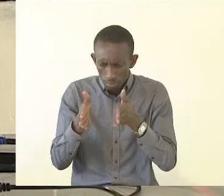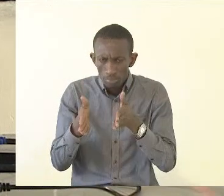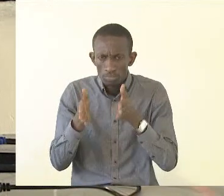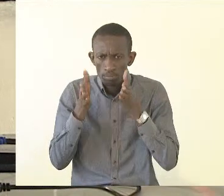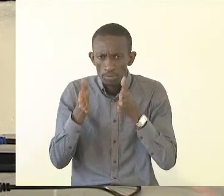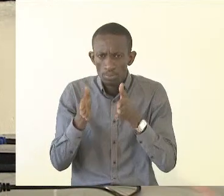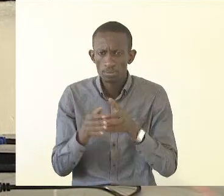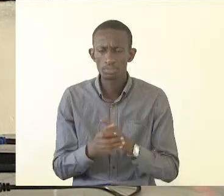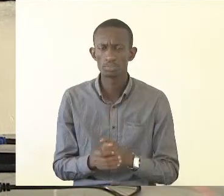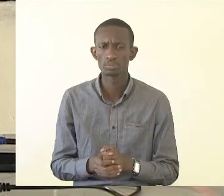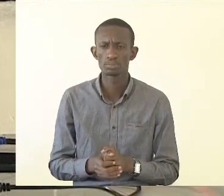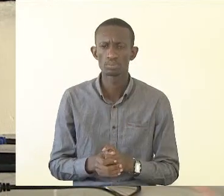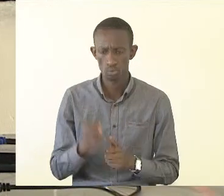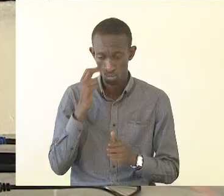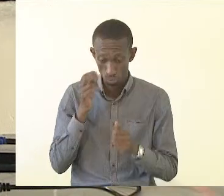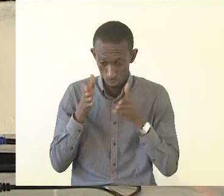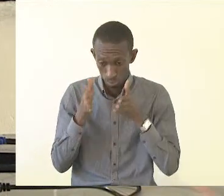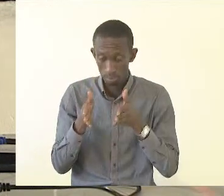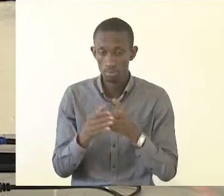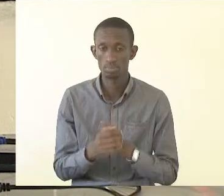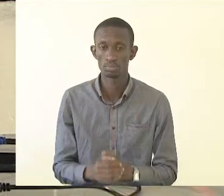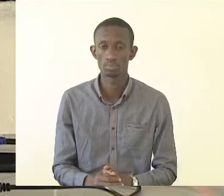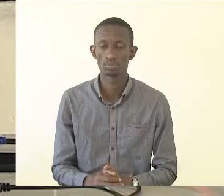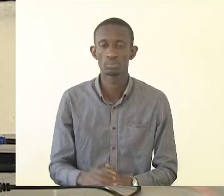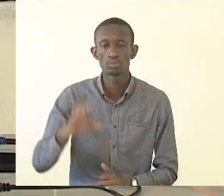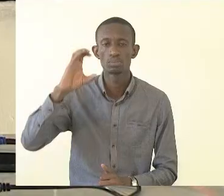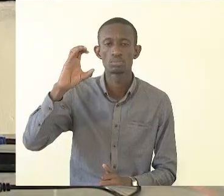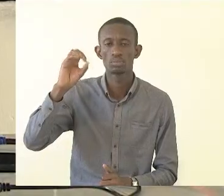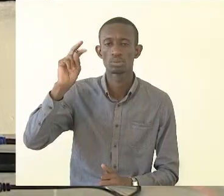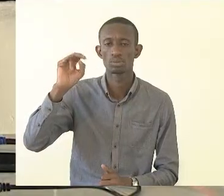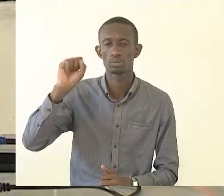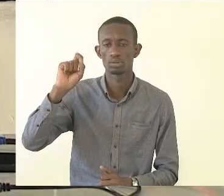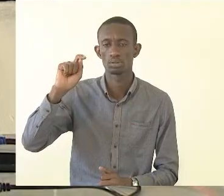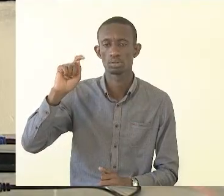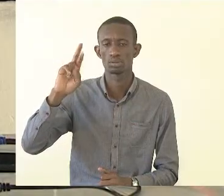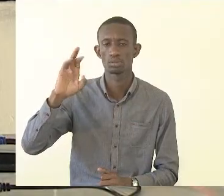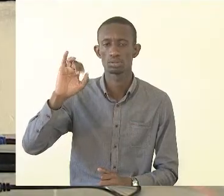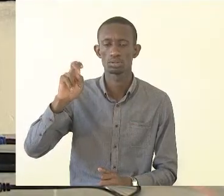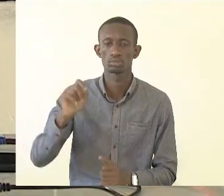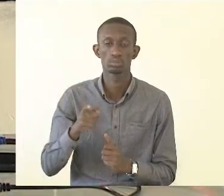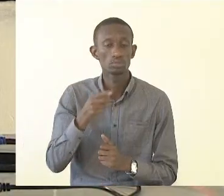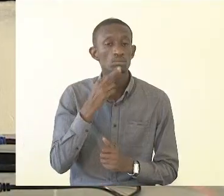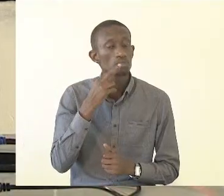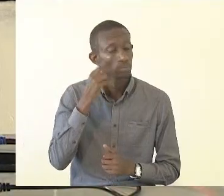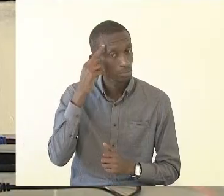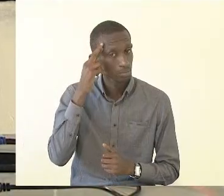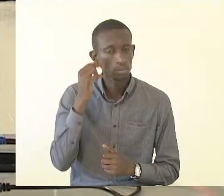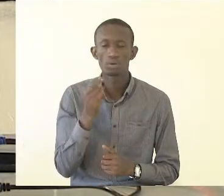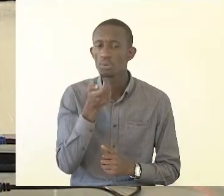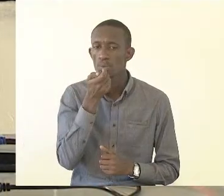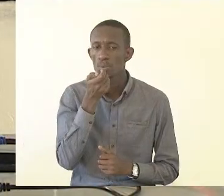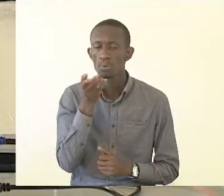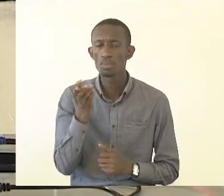acid. And therefore, even remember the temperatures. This is methyl benzene. We said this one